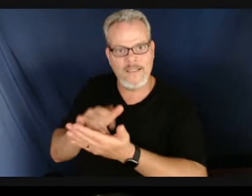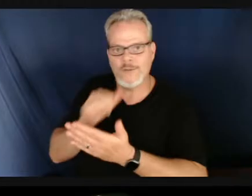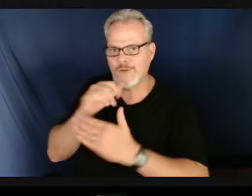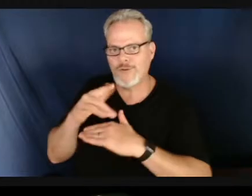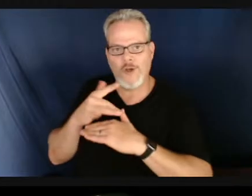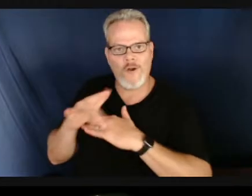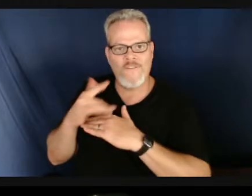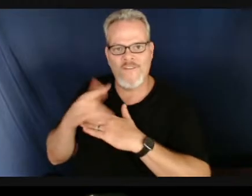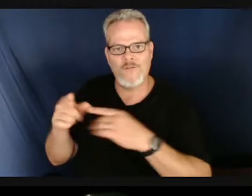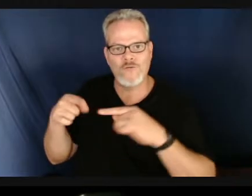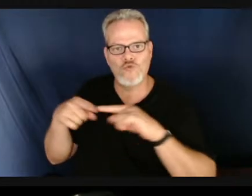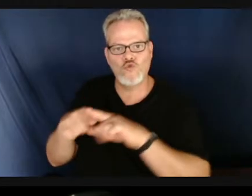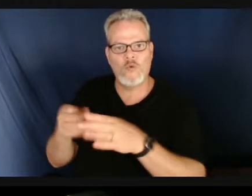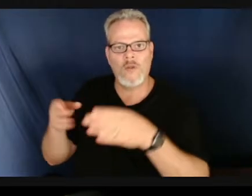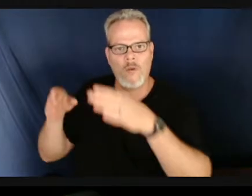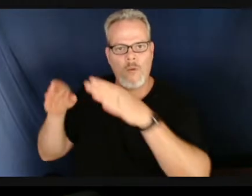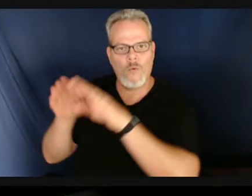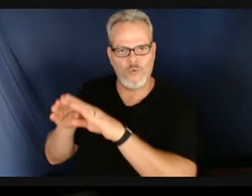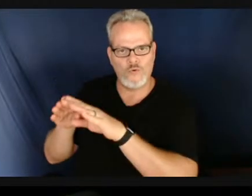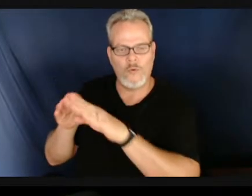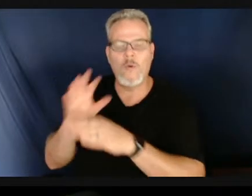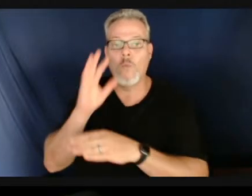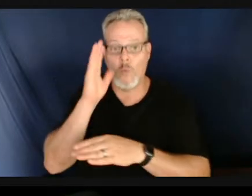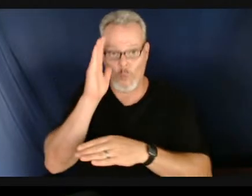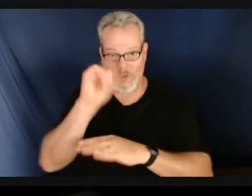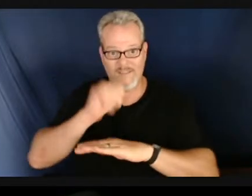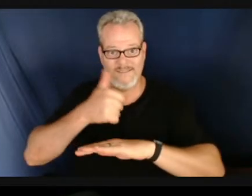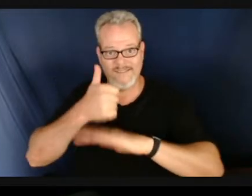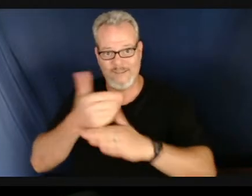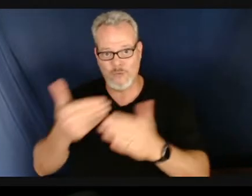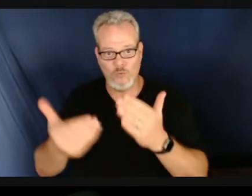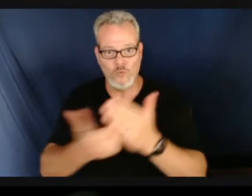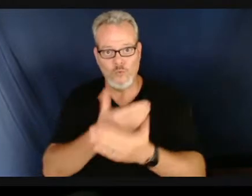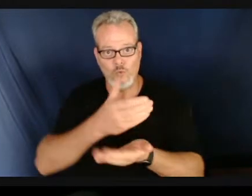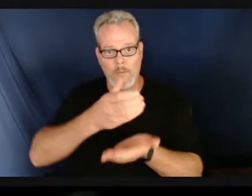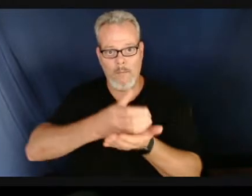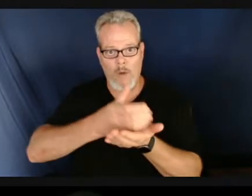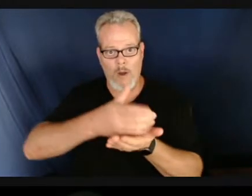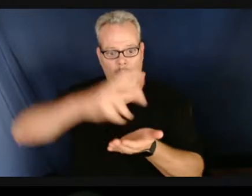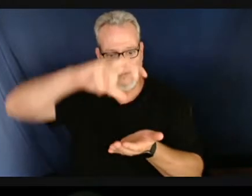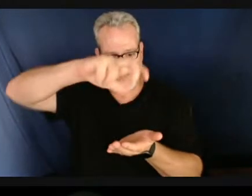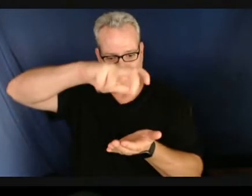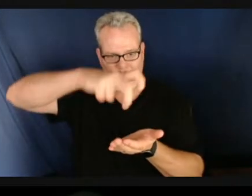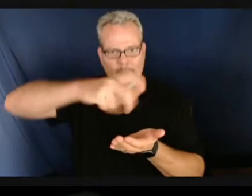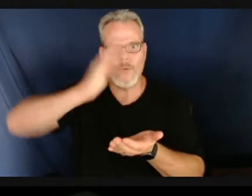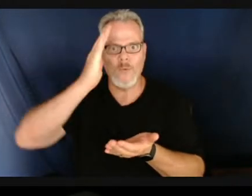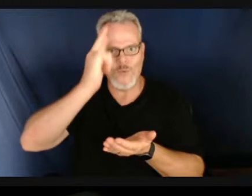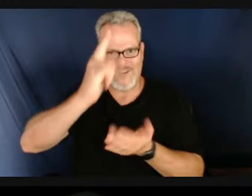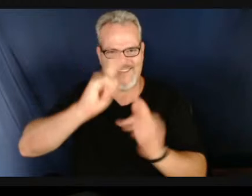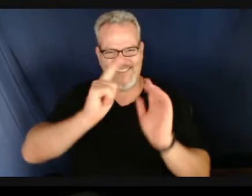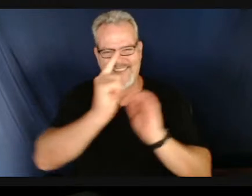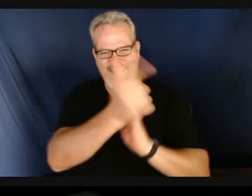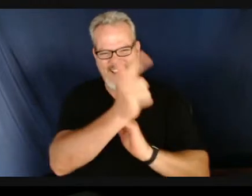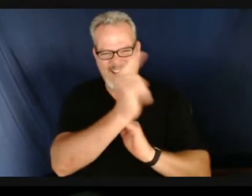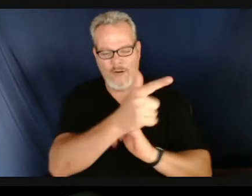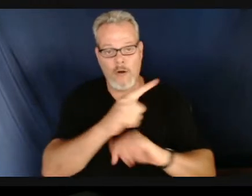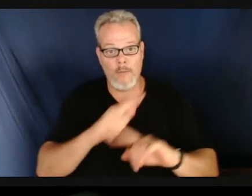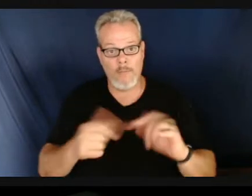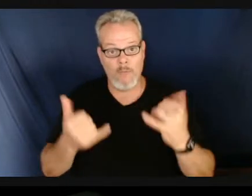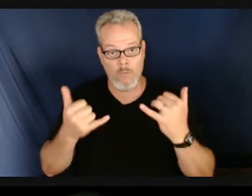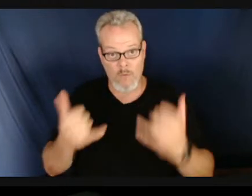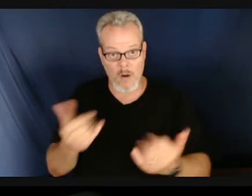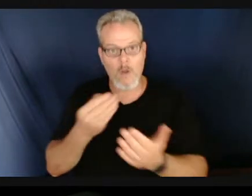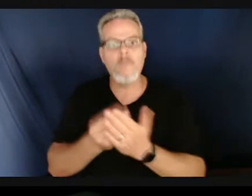bottle filling station will be reinstalled at Waikahuna once it reopens in the weeks ahead. In the meantime, water is available for purchase